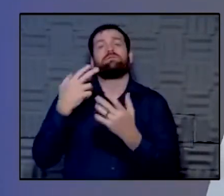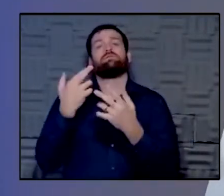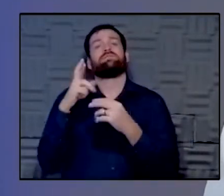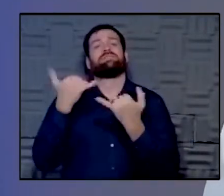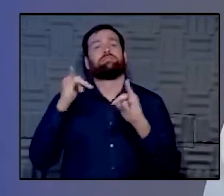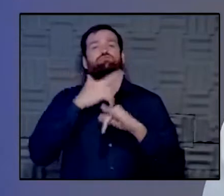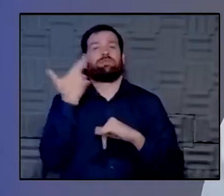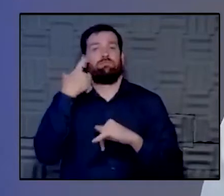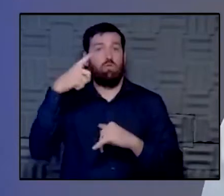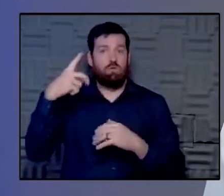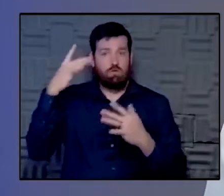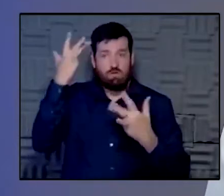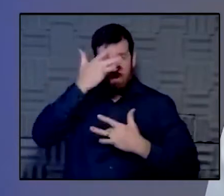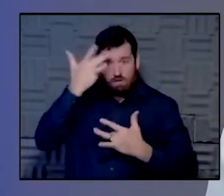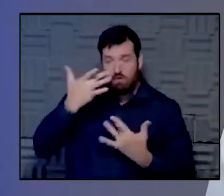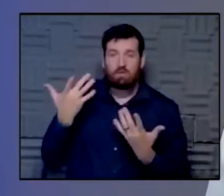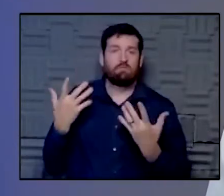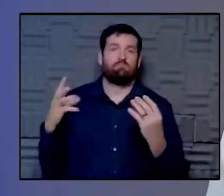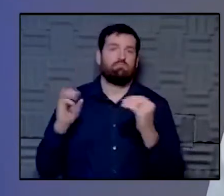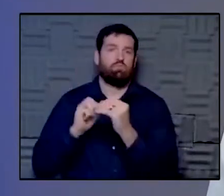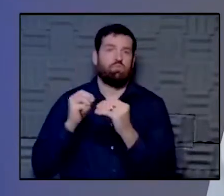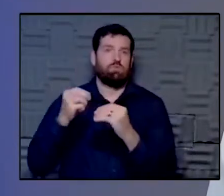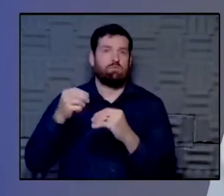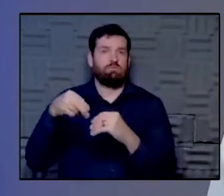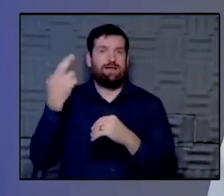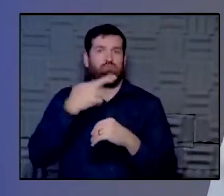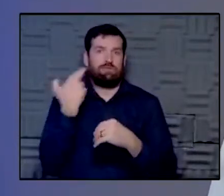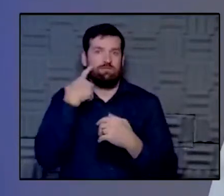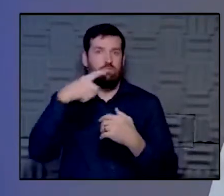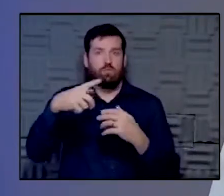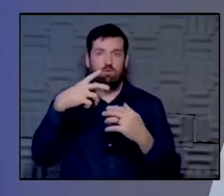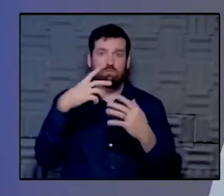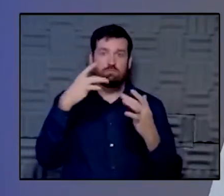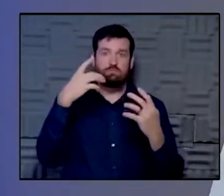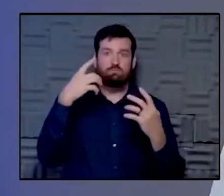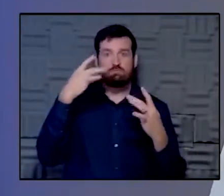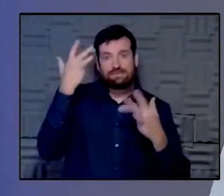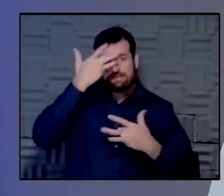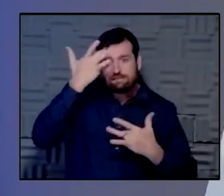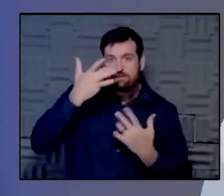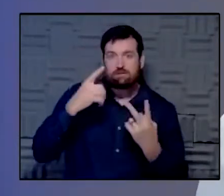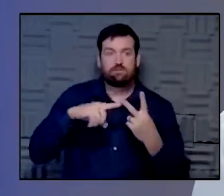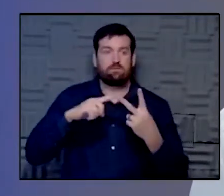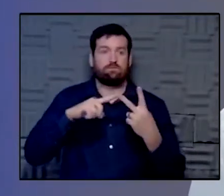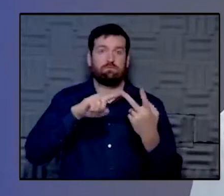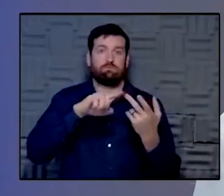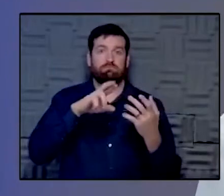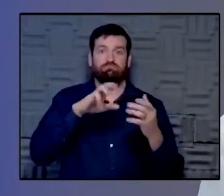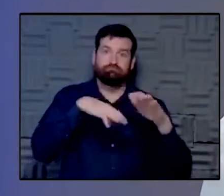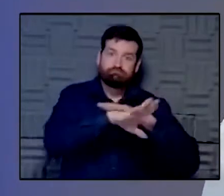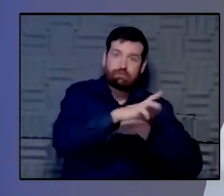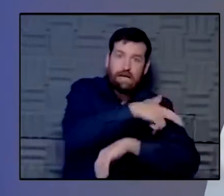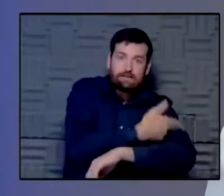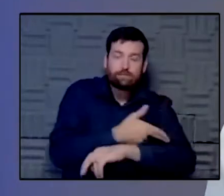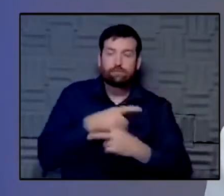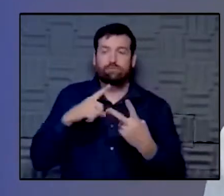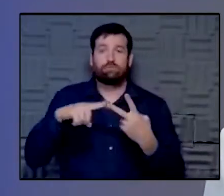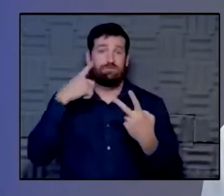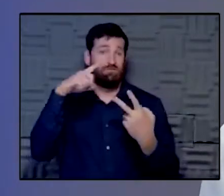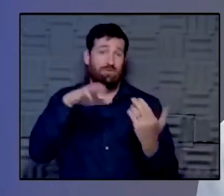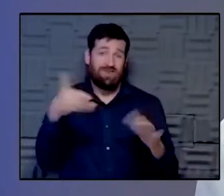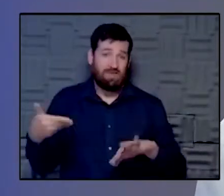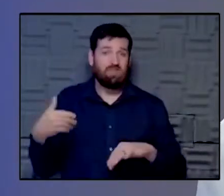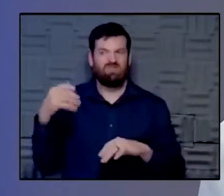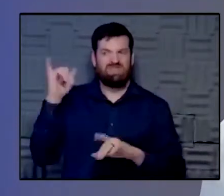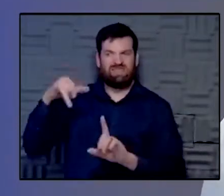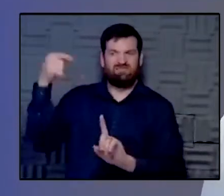that. You have a higher likelihood of having to go to the hospital and having severe disease and death as well. And that is really the basis of what population or